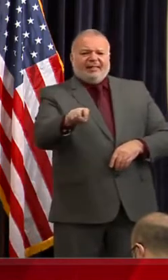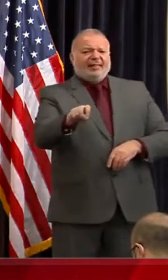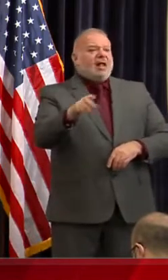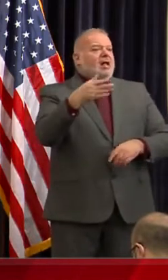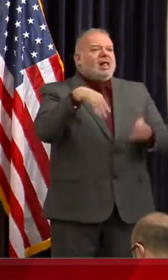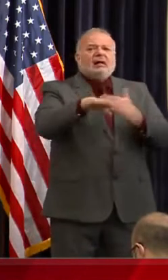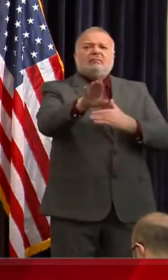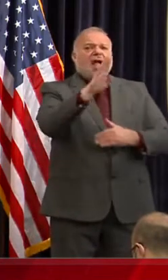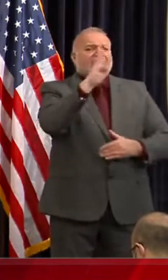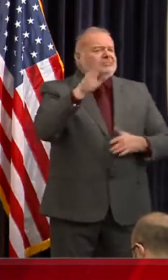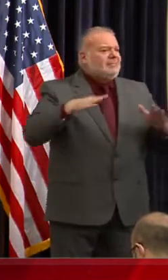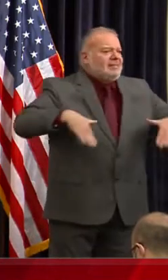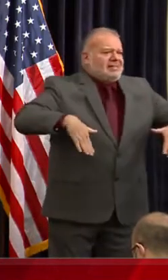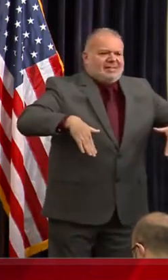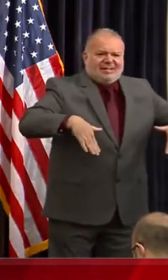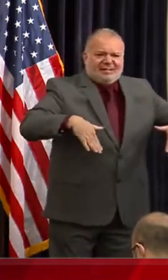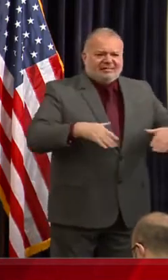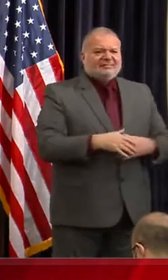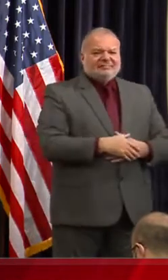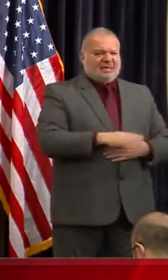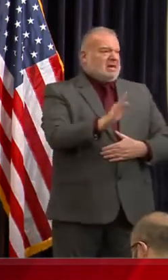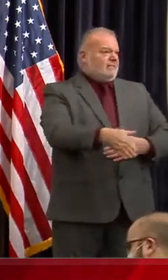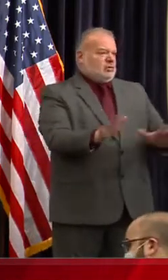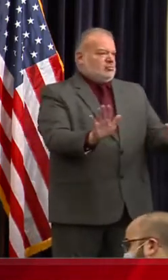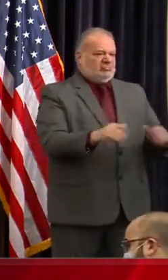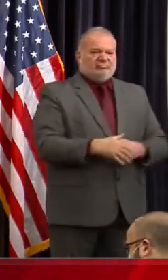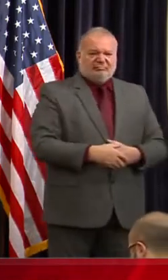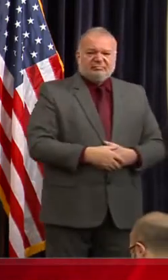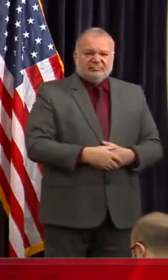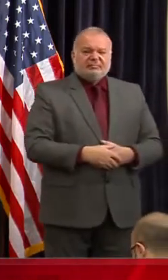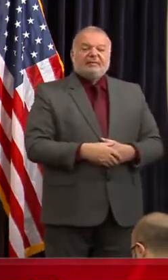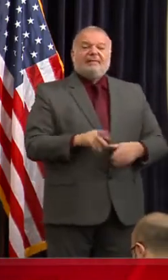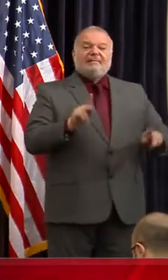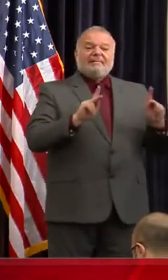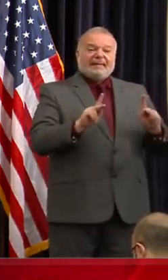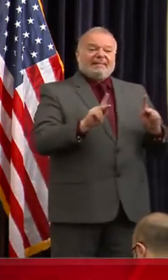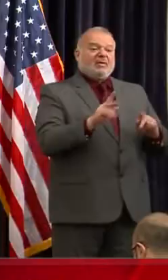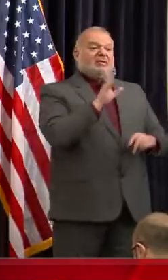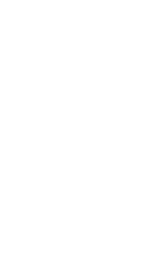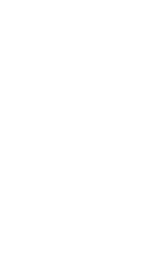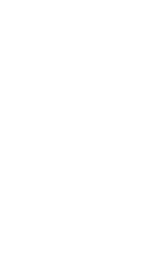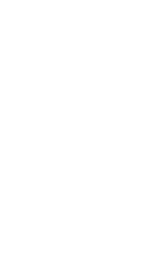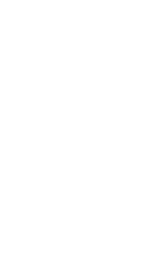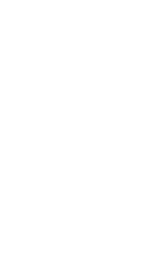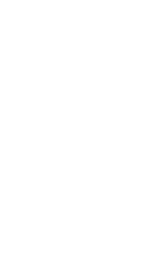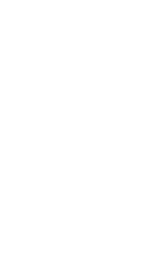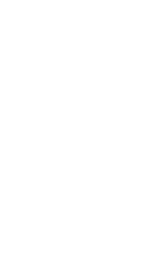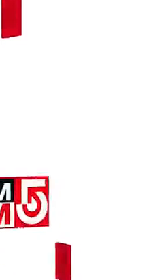30 who've got vaccinated, not one has died from COVID.